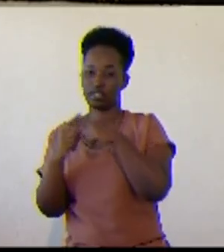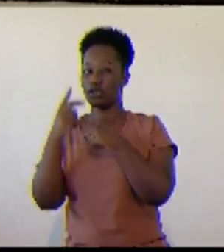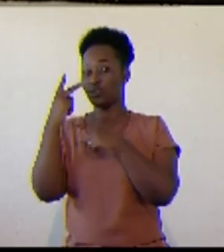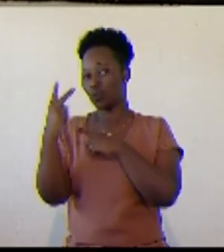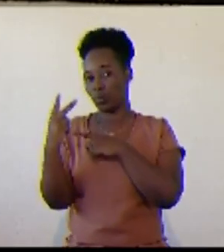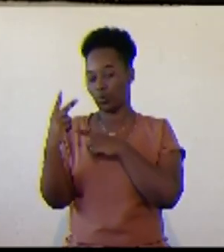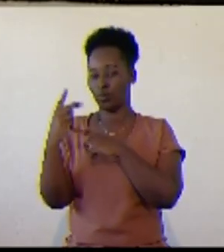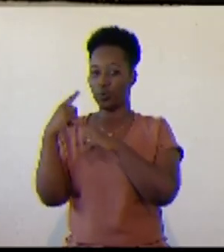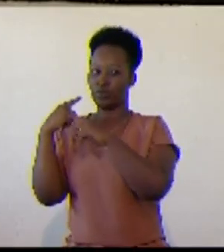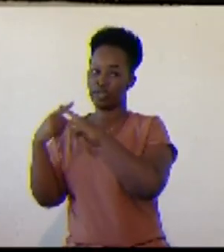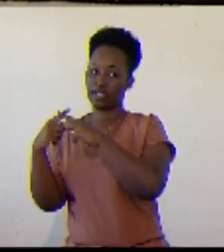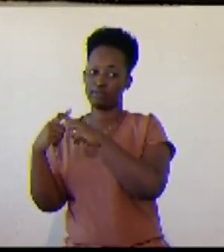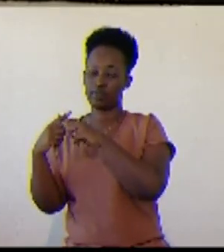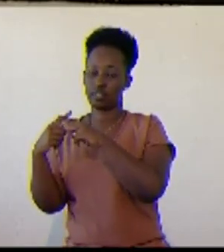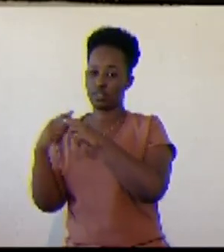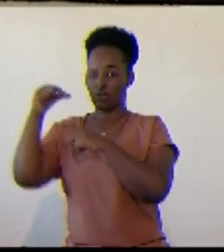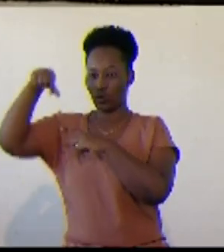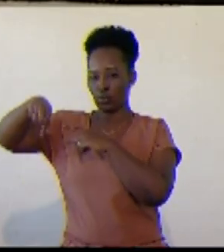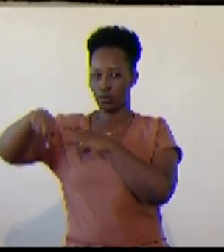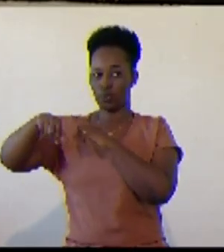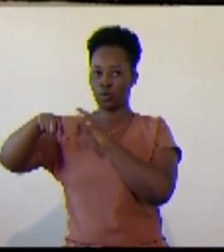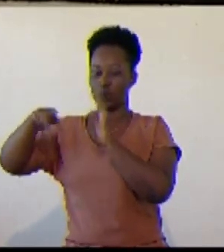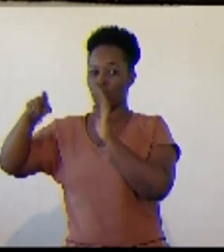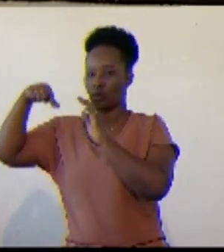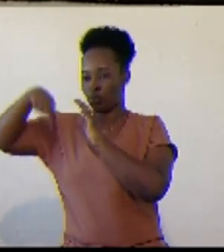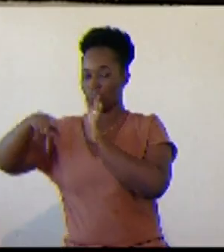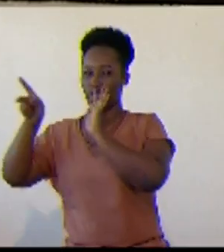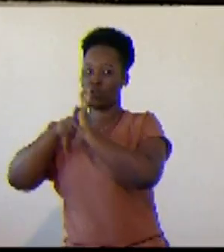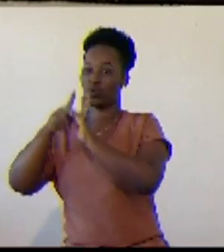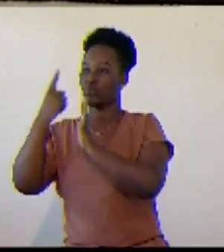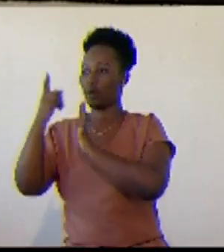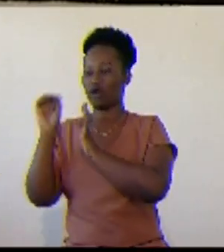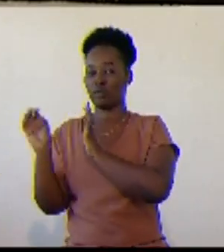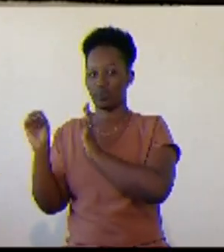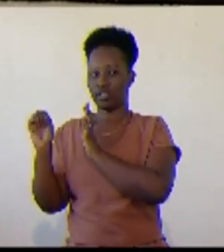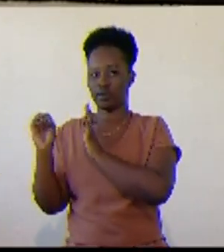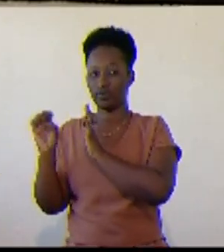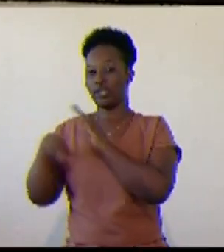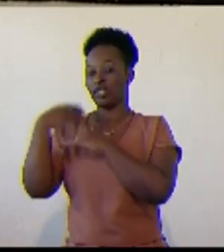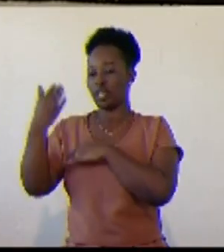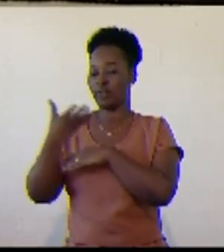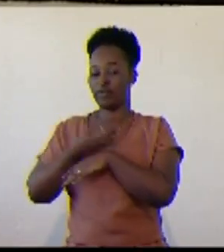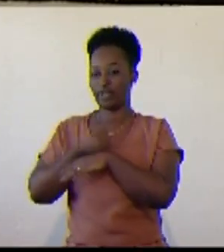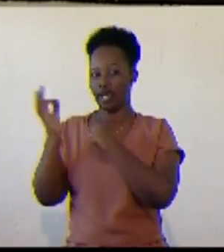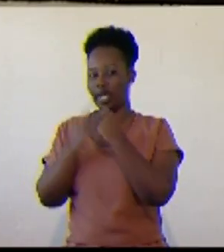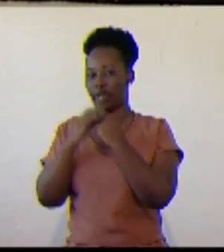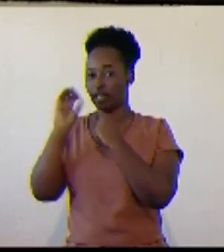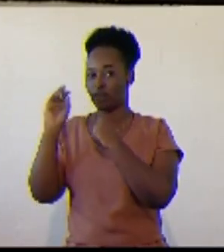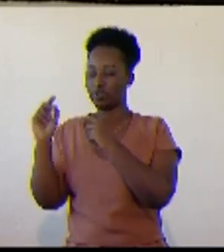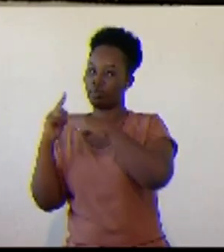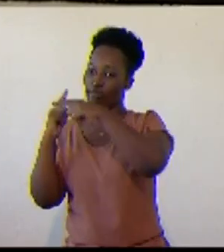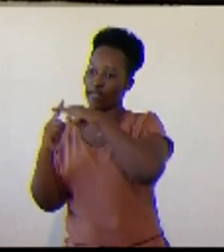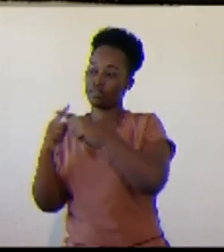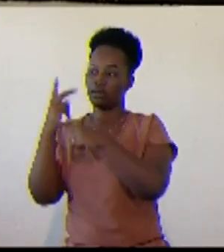2 times output Q. But Q is 100. And here your output will be